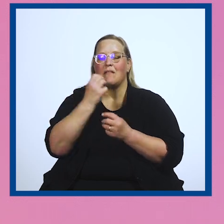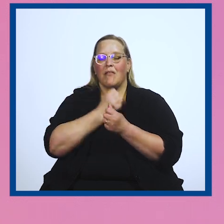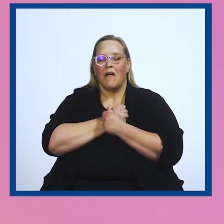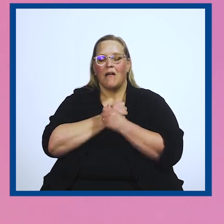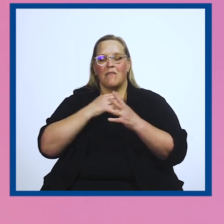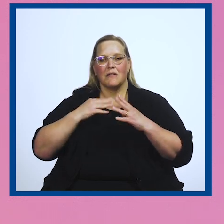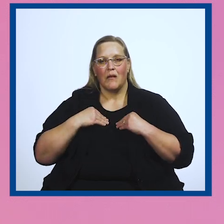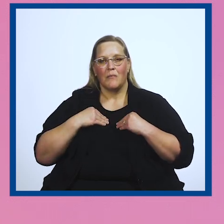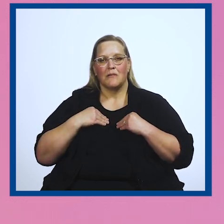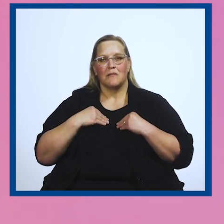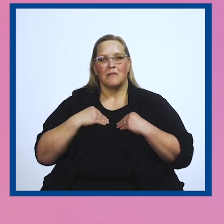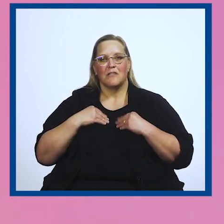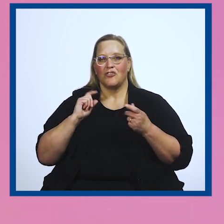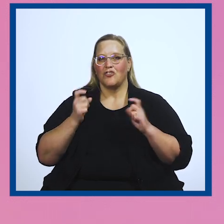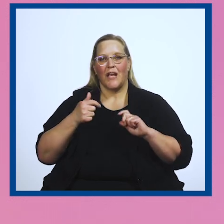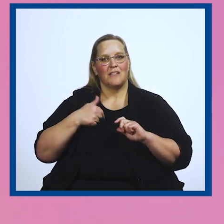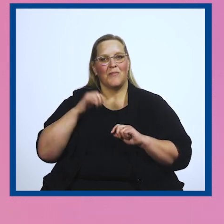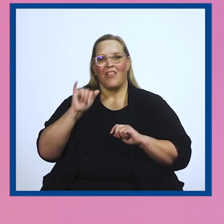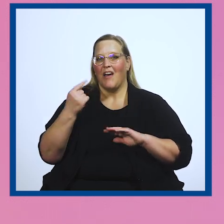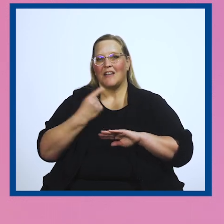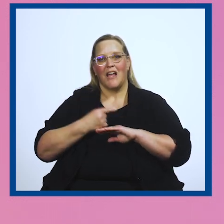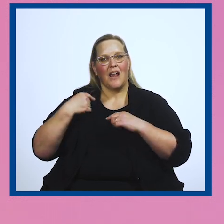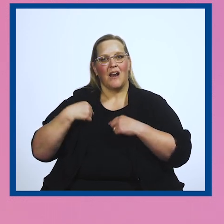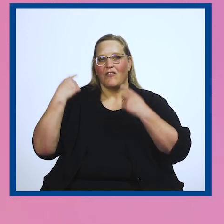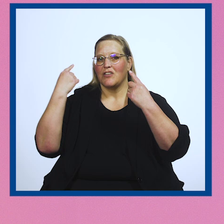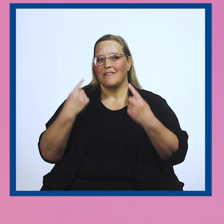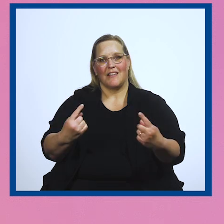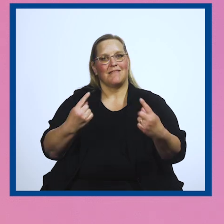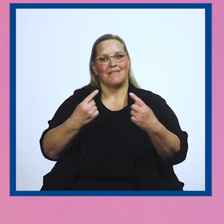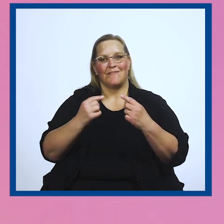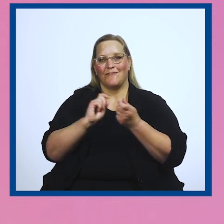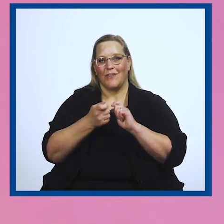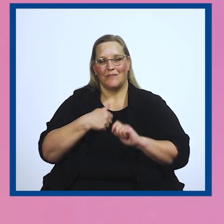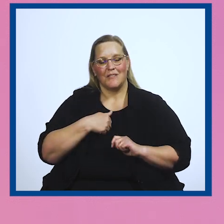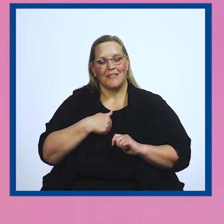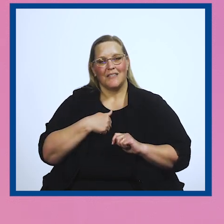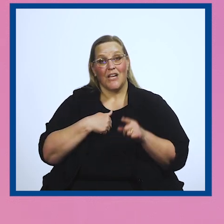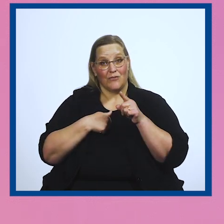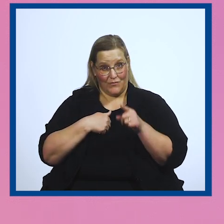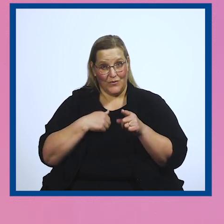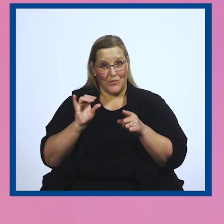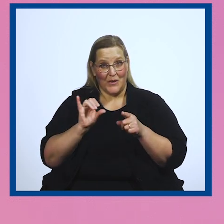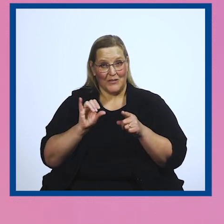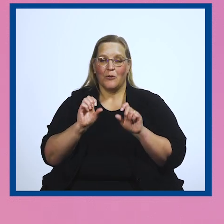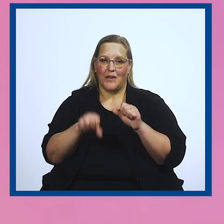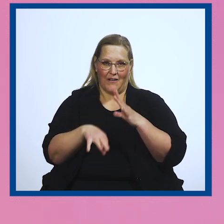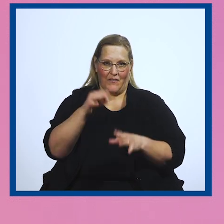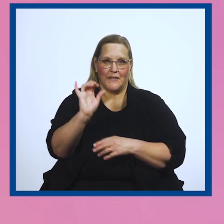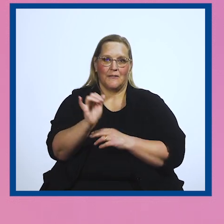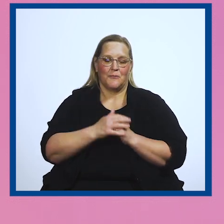and acceptance changed me that day and has been changing me every day since then. And you, my friend, can find it